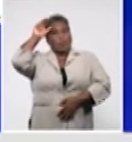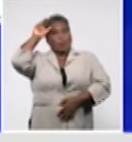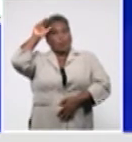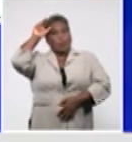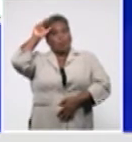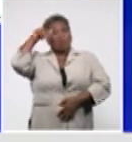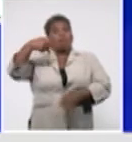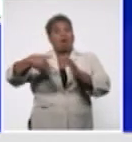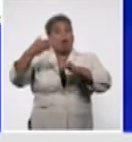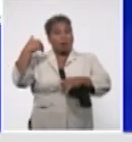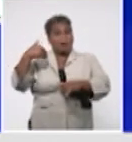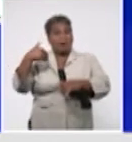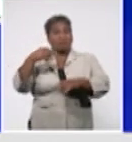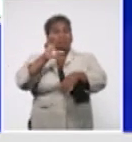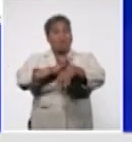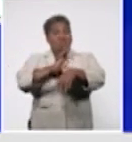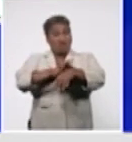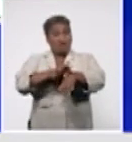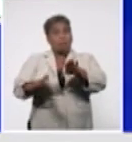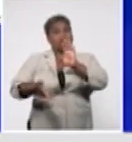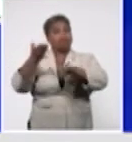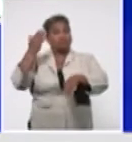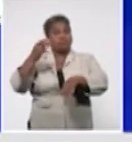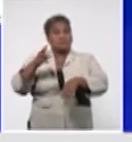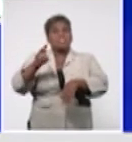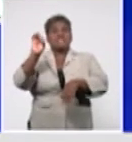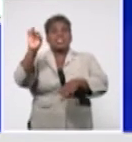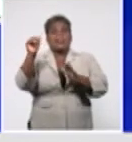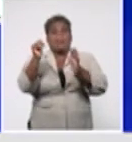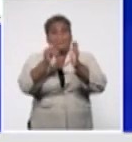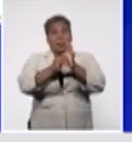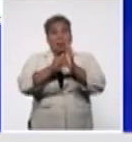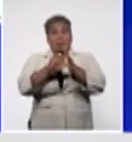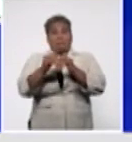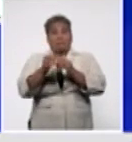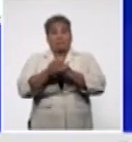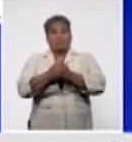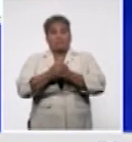300 deaths yesterday, and Mexico with